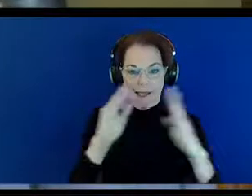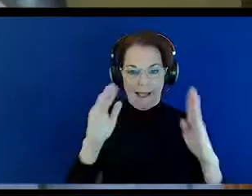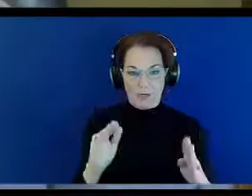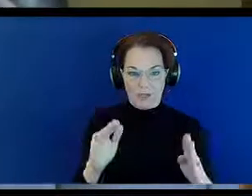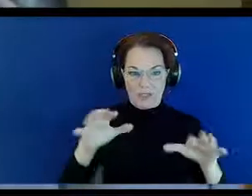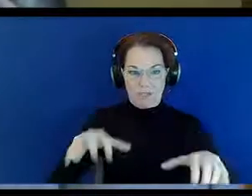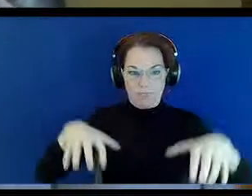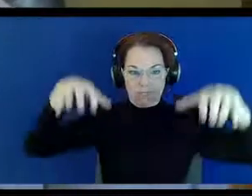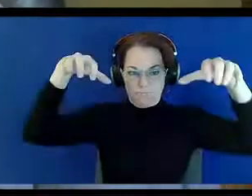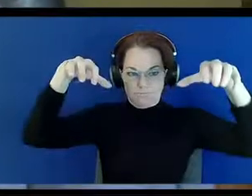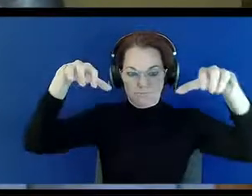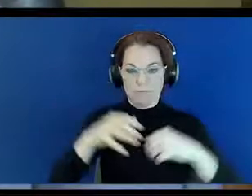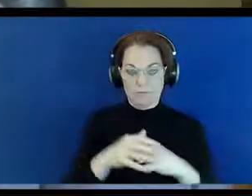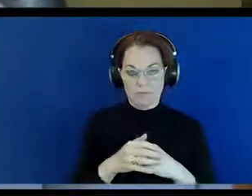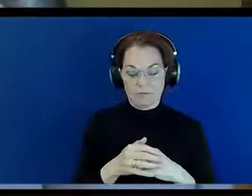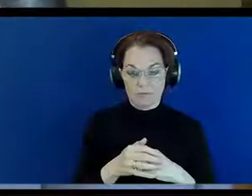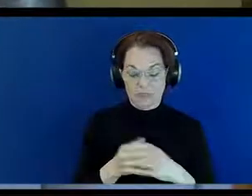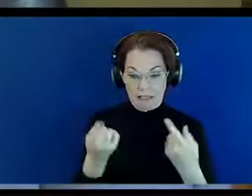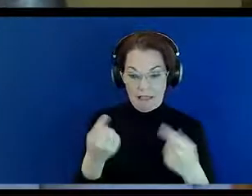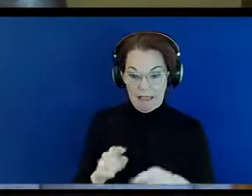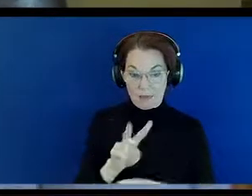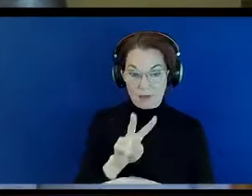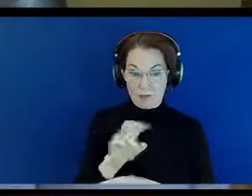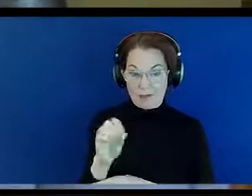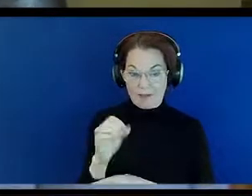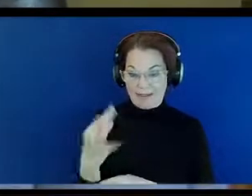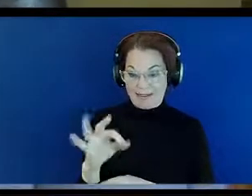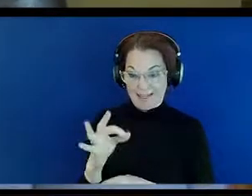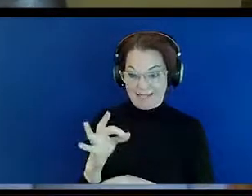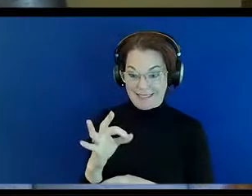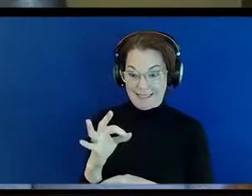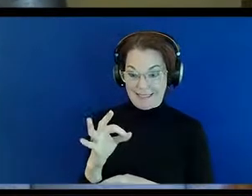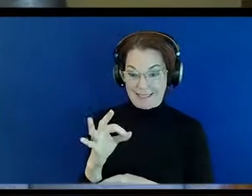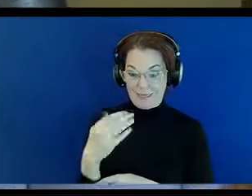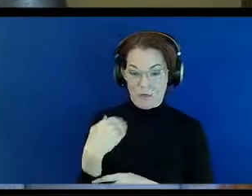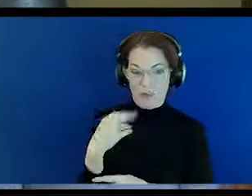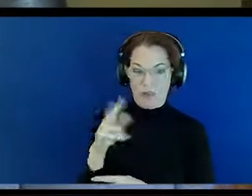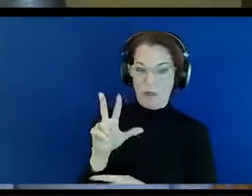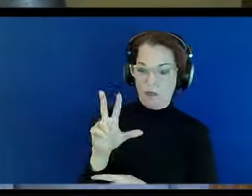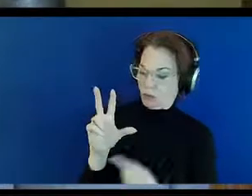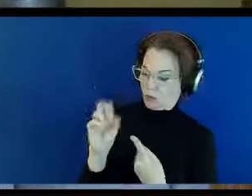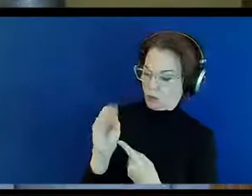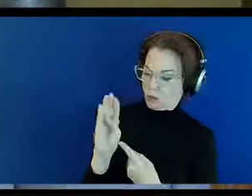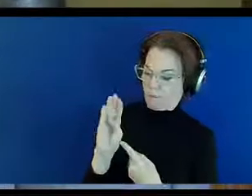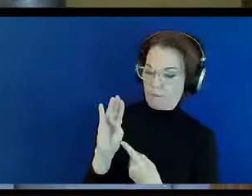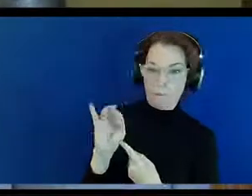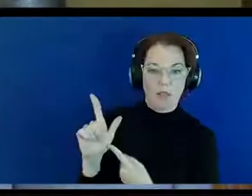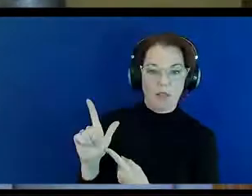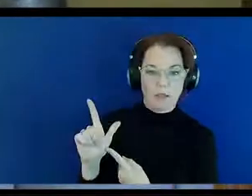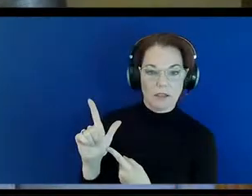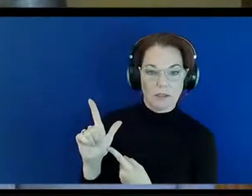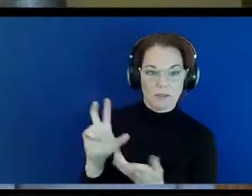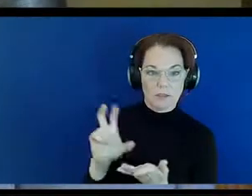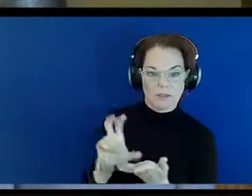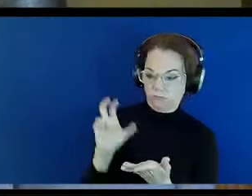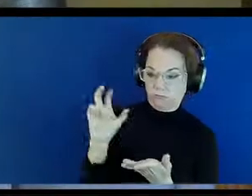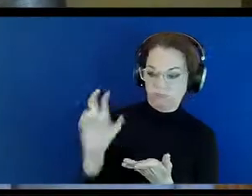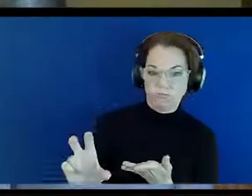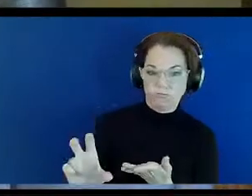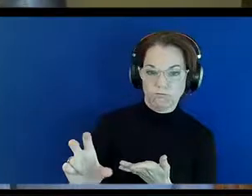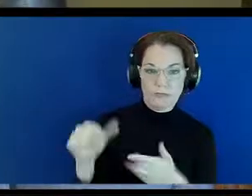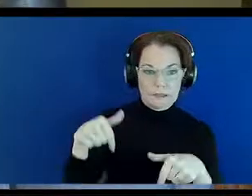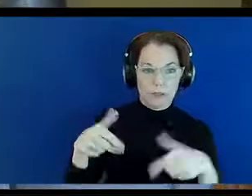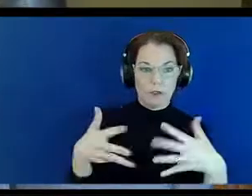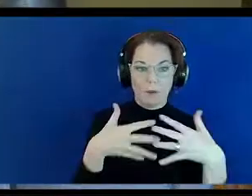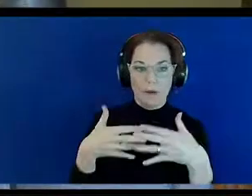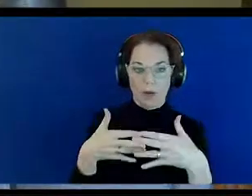the fact is that in just 2019, we saw nearly $30 billion invested in opportunity zones in America.